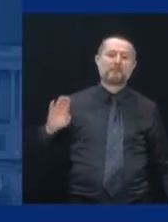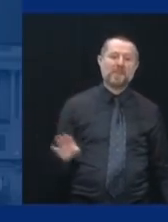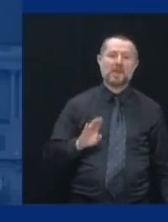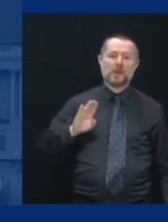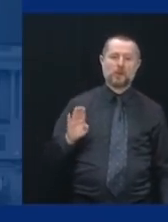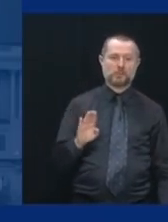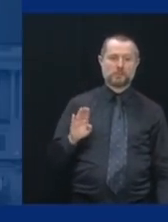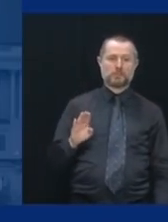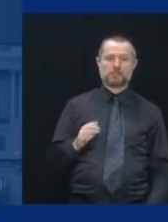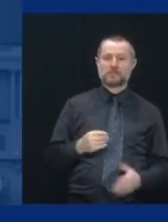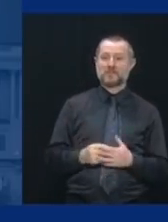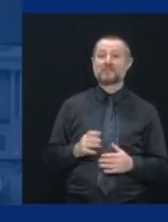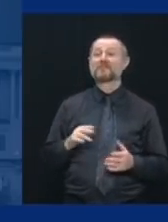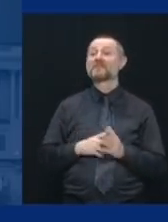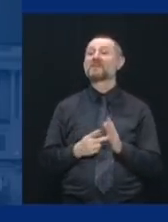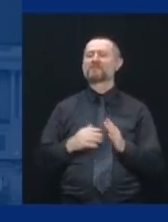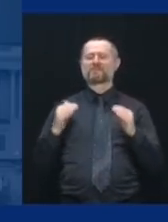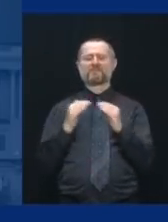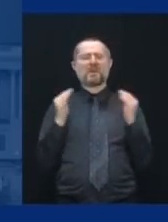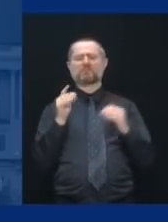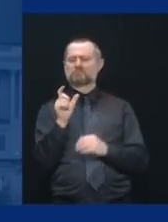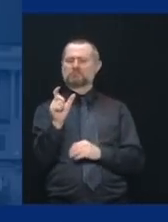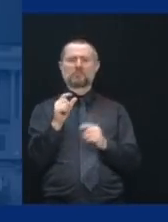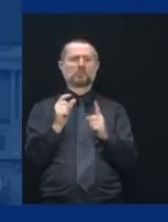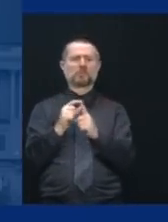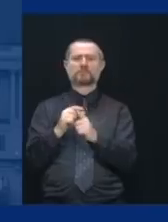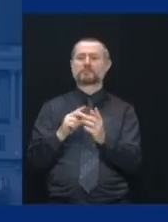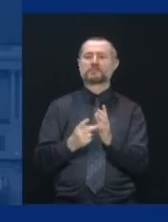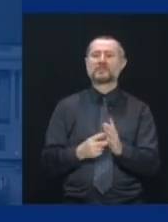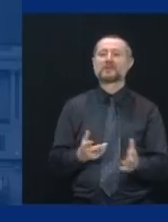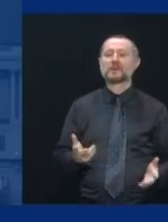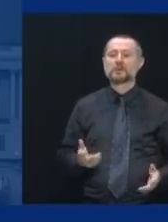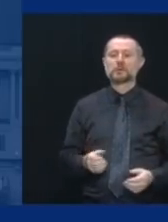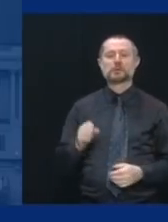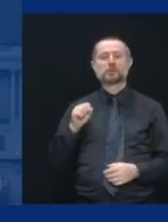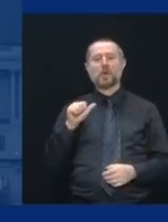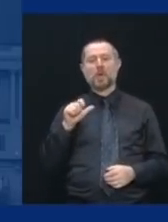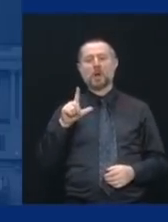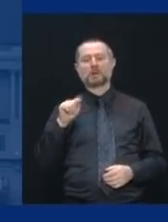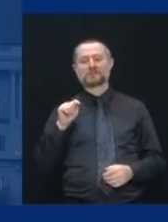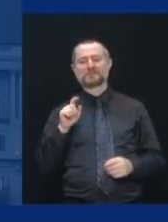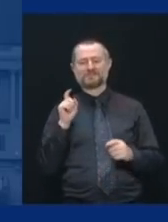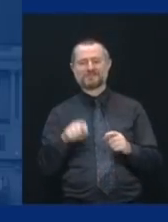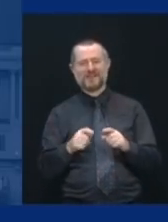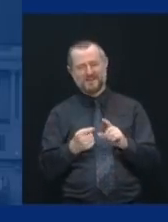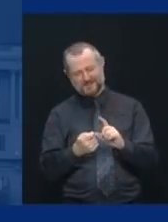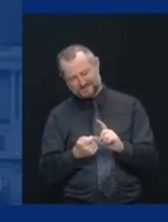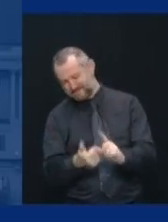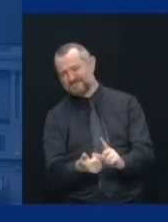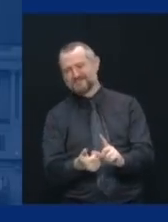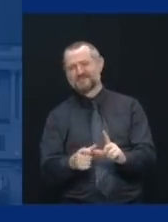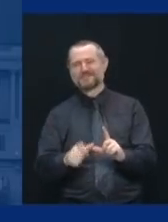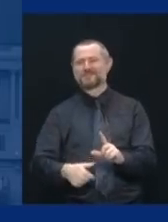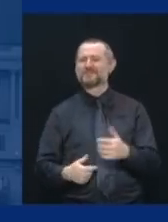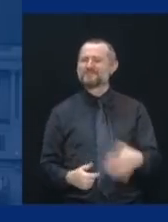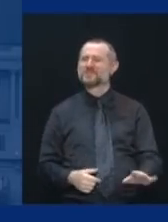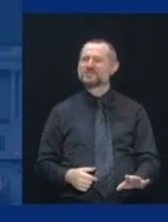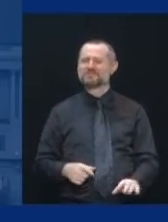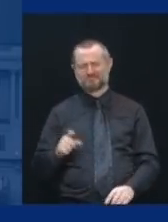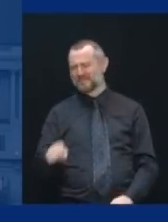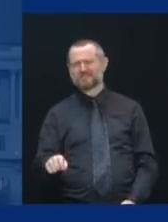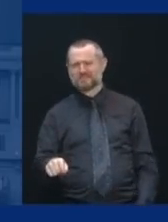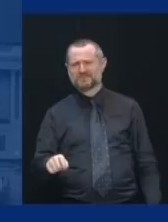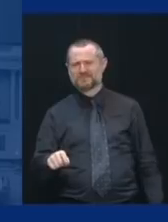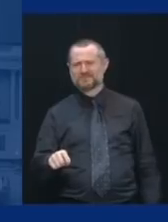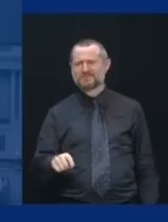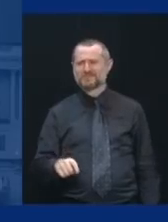Fairness also means repeal the unfair SALT assault, which when